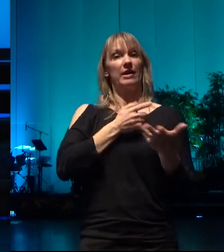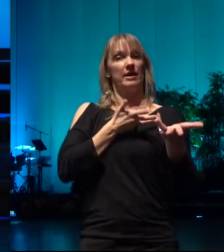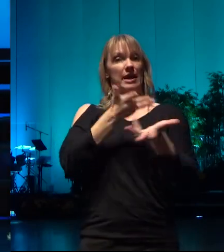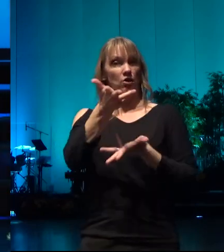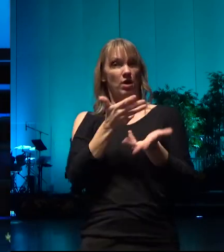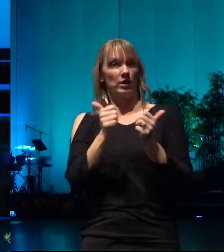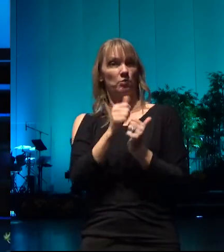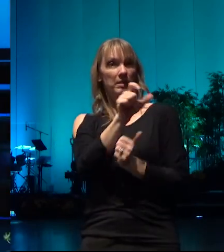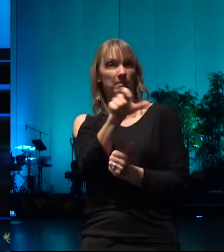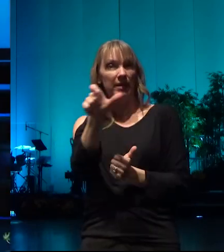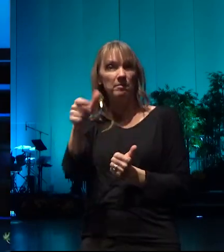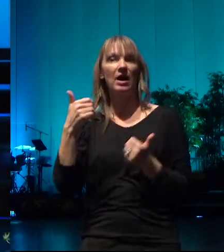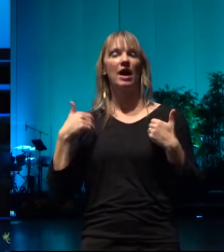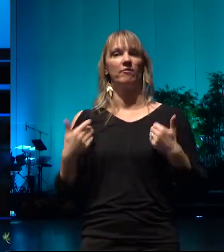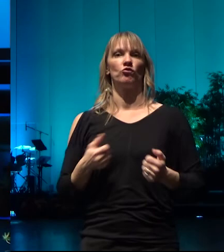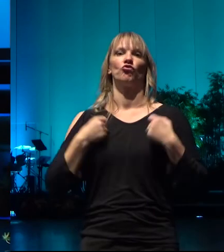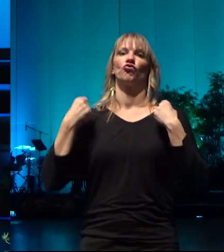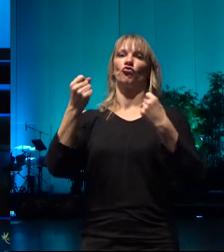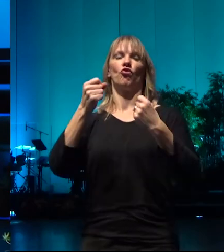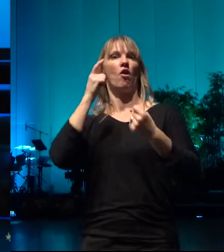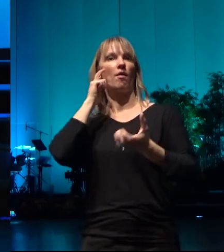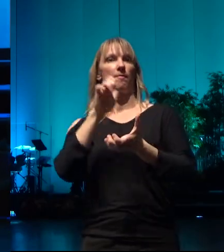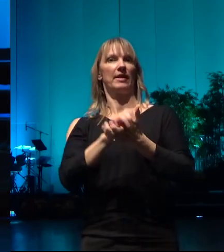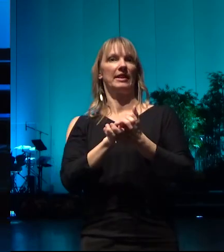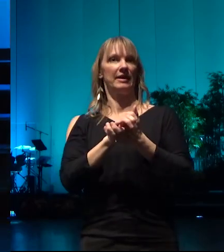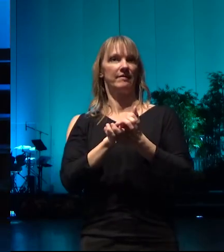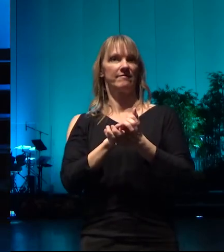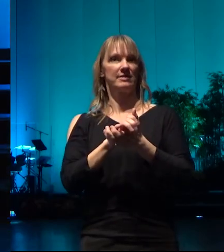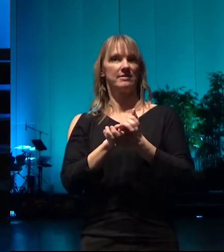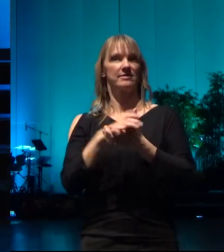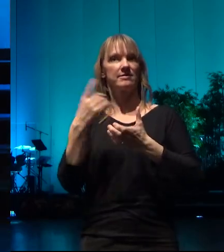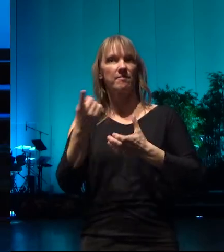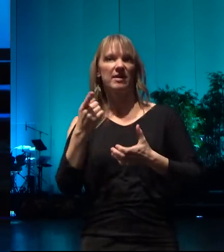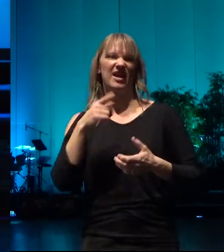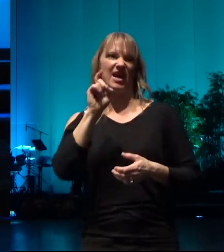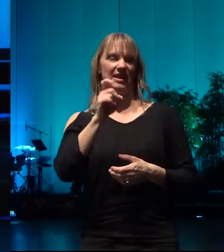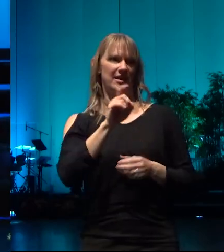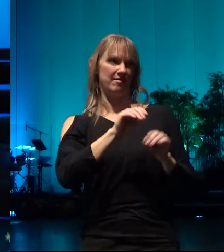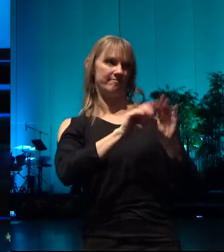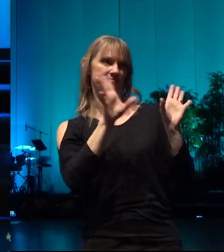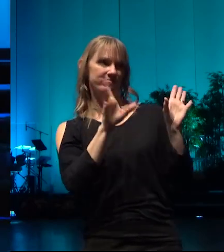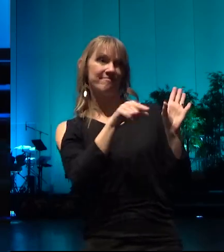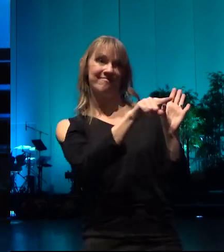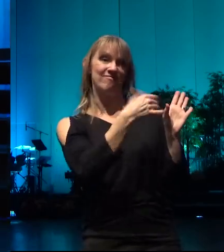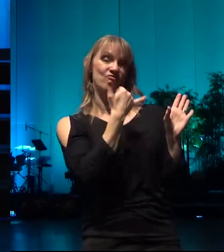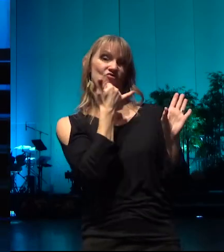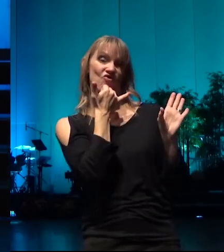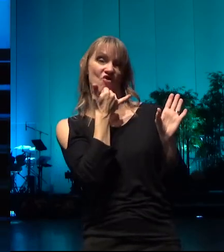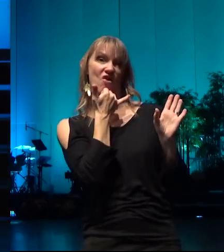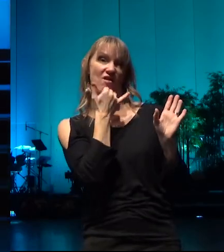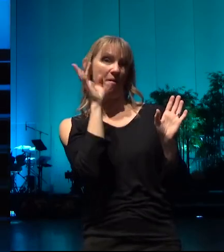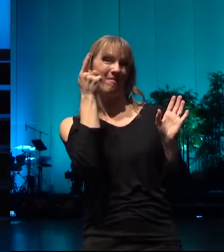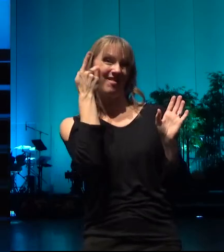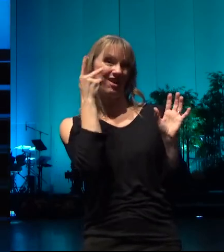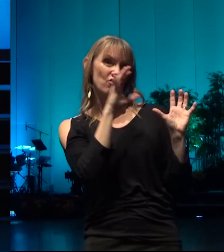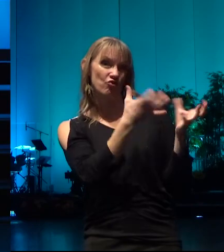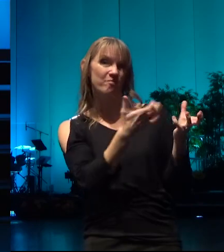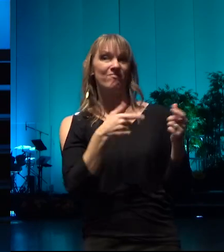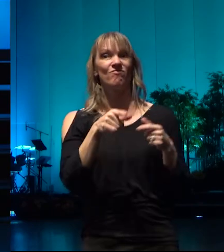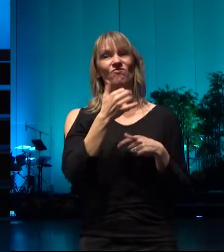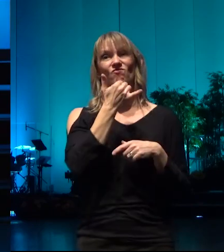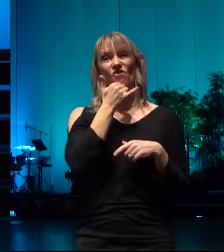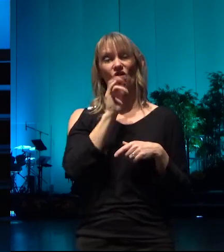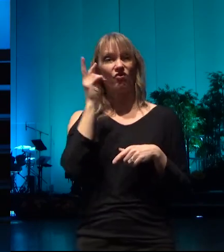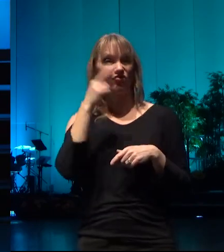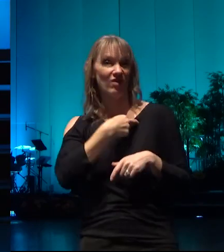When we interact with people, we have strong beliefs about something and we think, well, I got to set them straight. They're in the wrong political party. They're